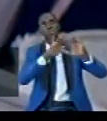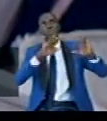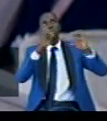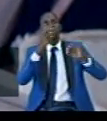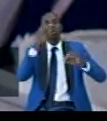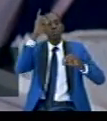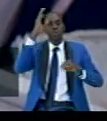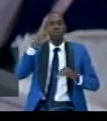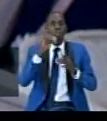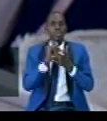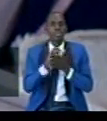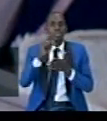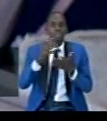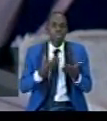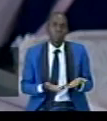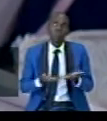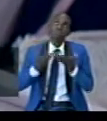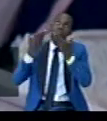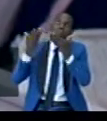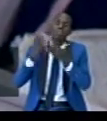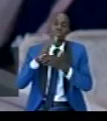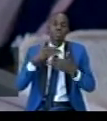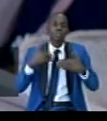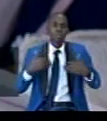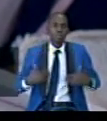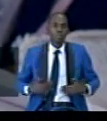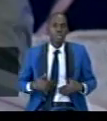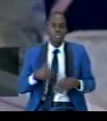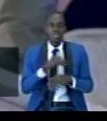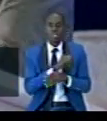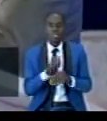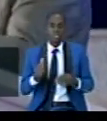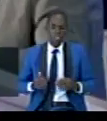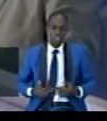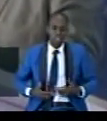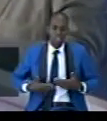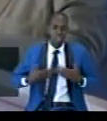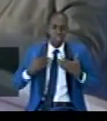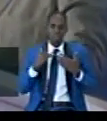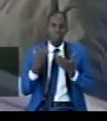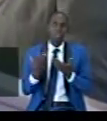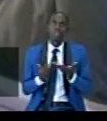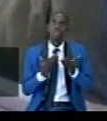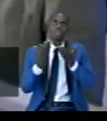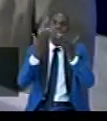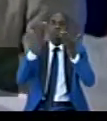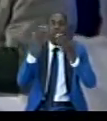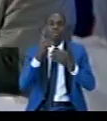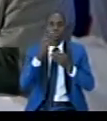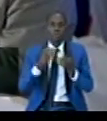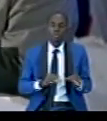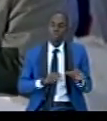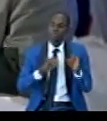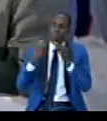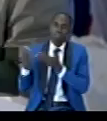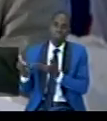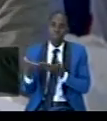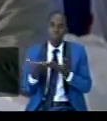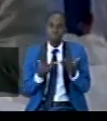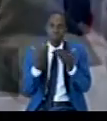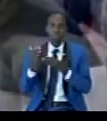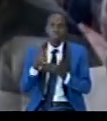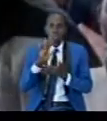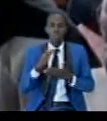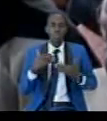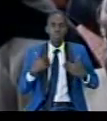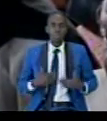bodies a living sacrifice. You present your body a living sacrifice. What does that